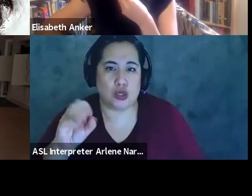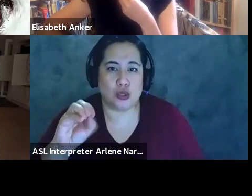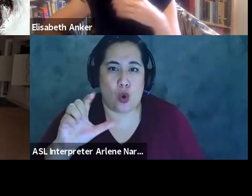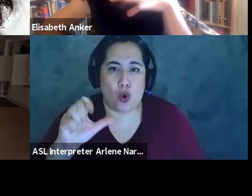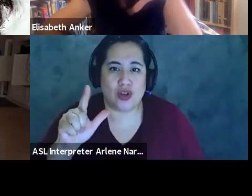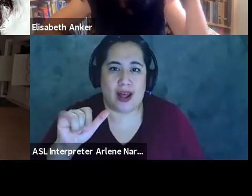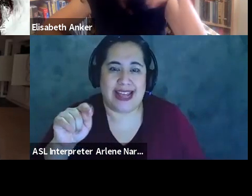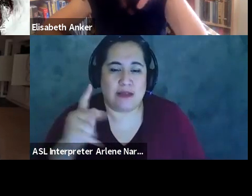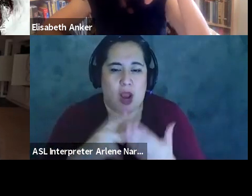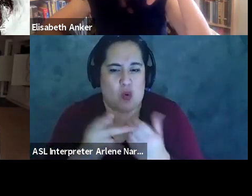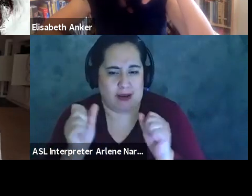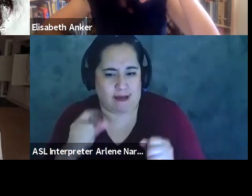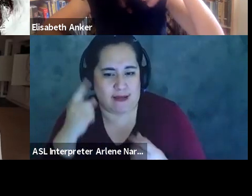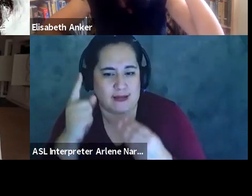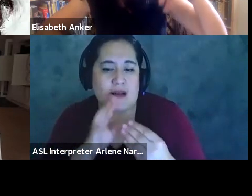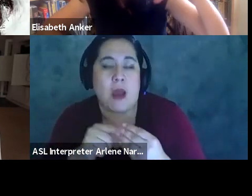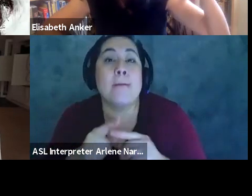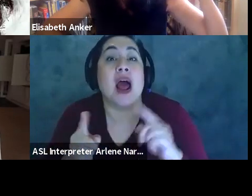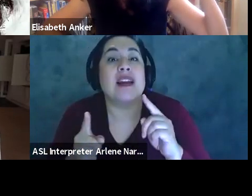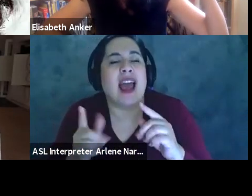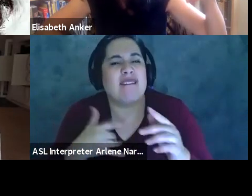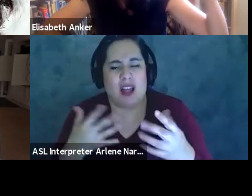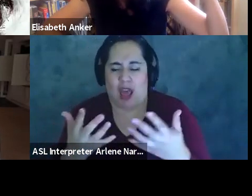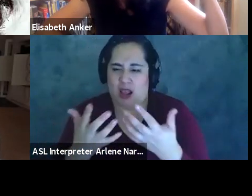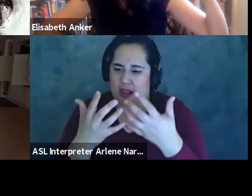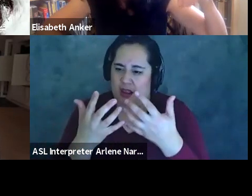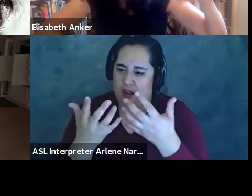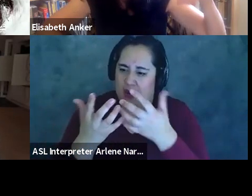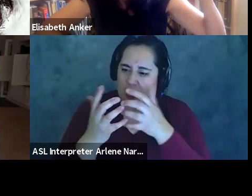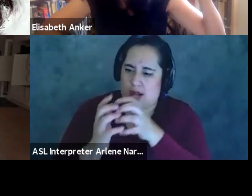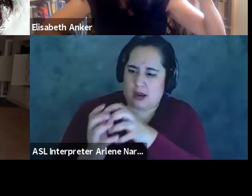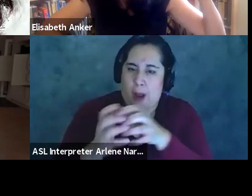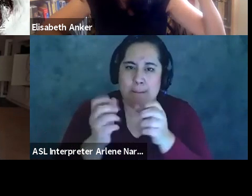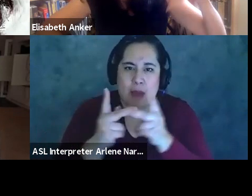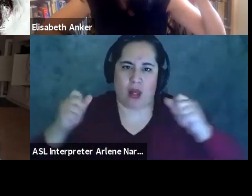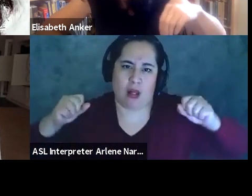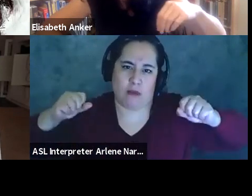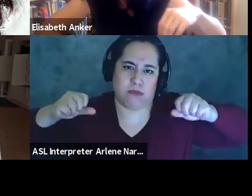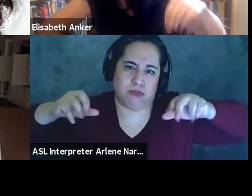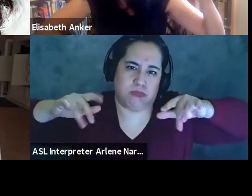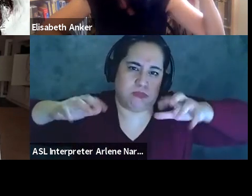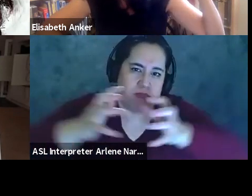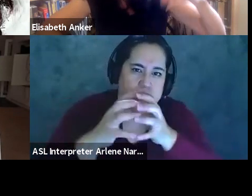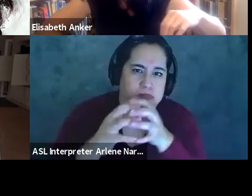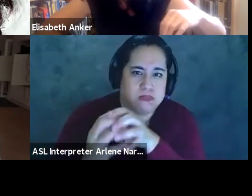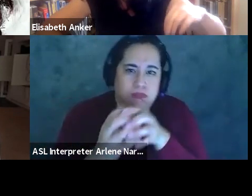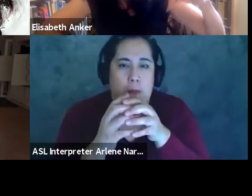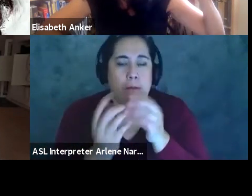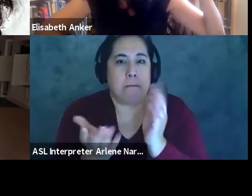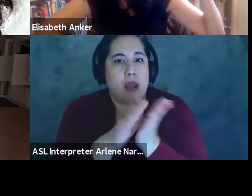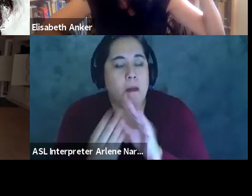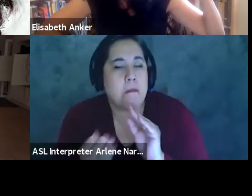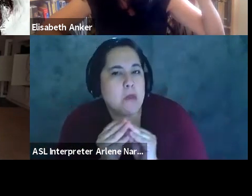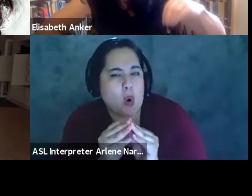we can talk about, but a kind of almost intersectional alliance of people who are becoming more invested in politics